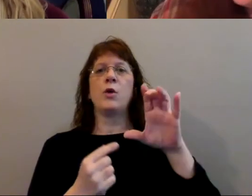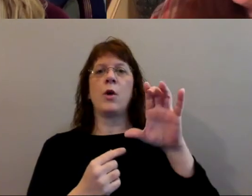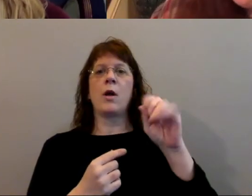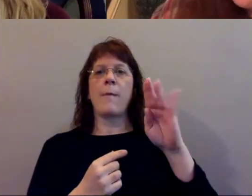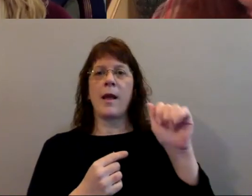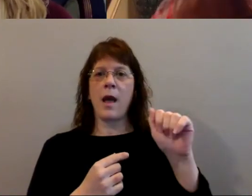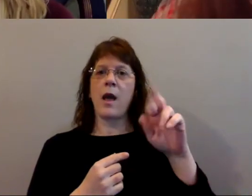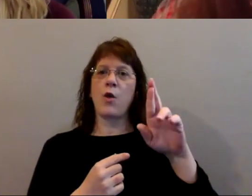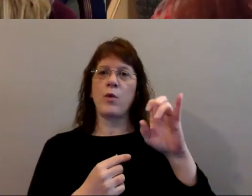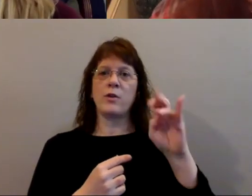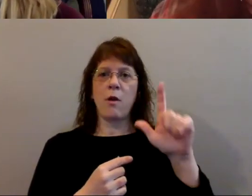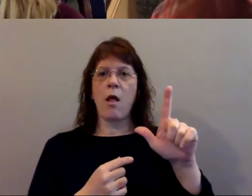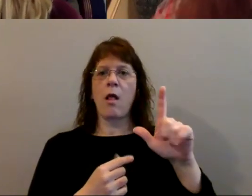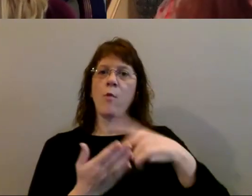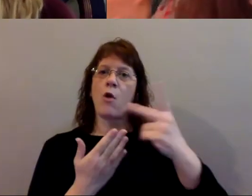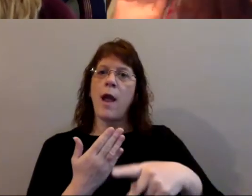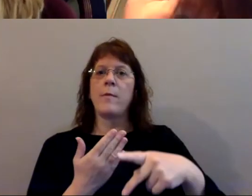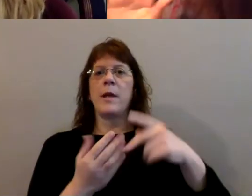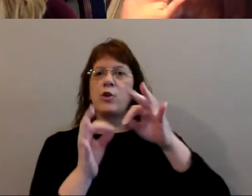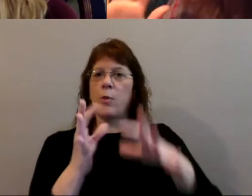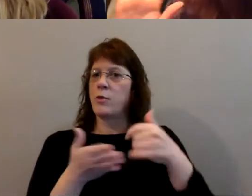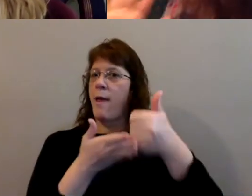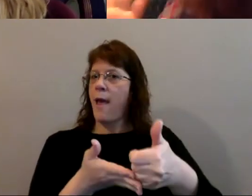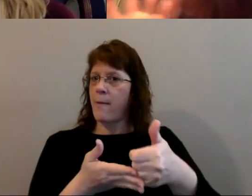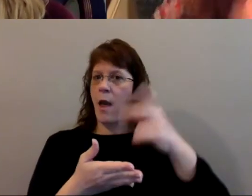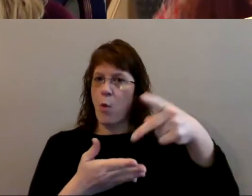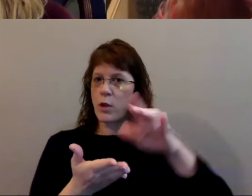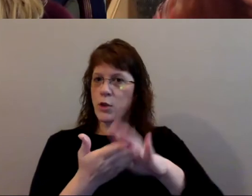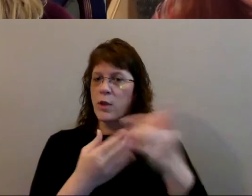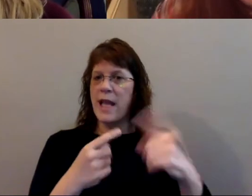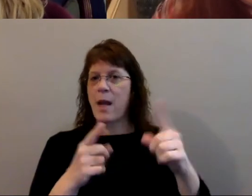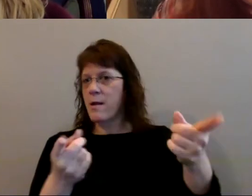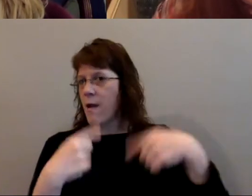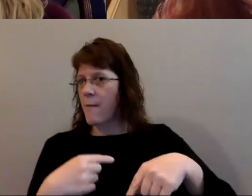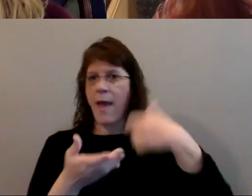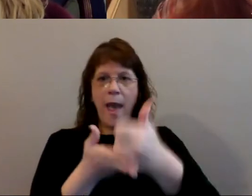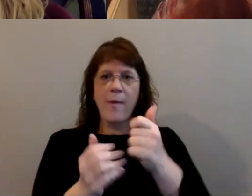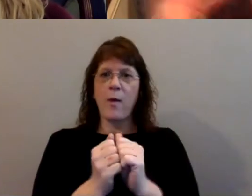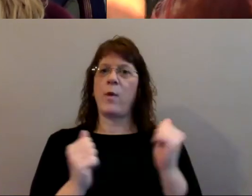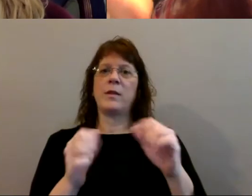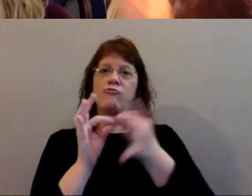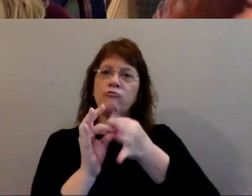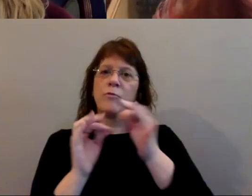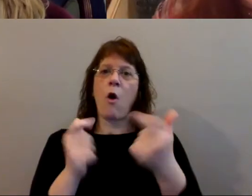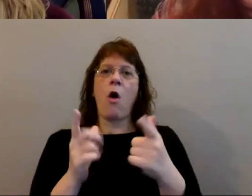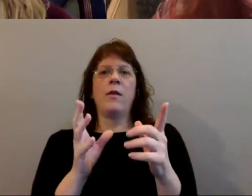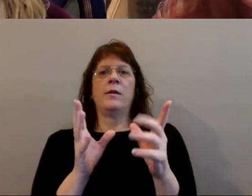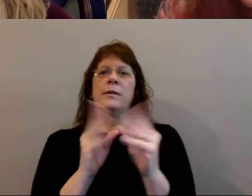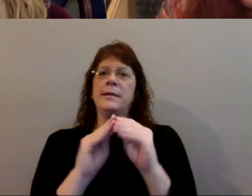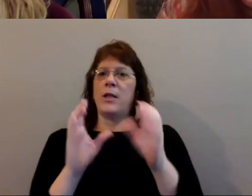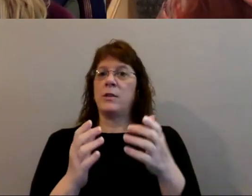interpreters who help out the Portland Public Schools. They have been coming in clutch for helping us with all of these sessions, especially today when we have